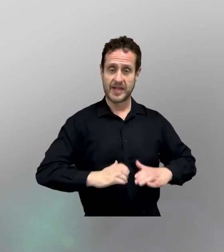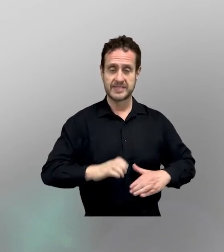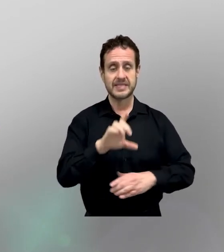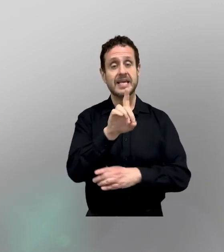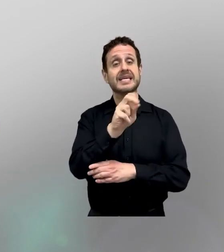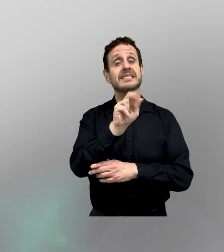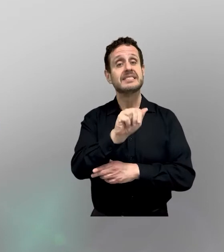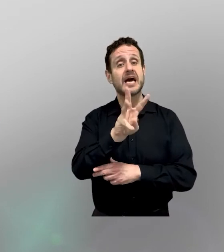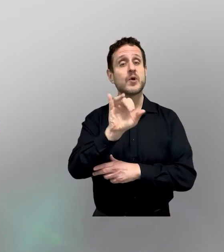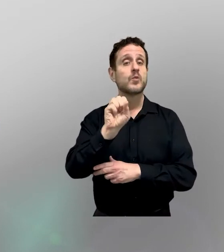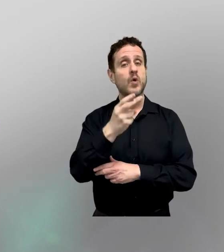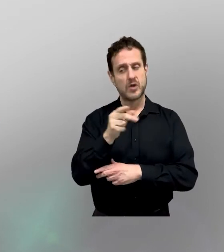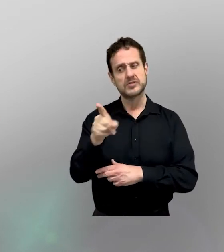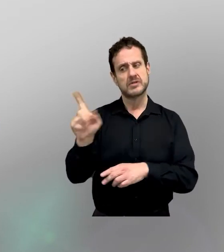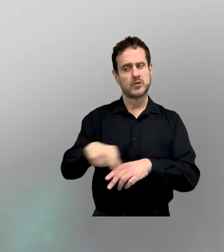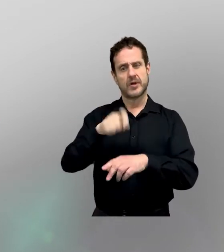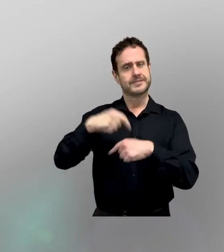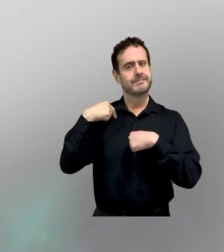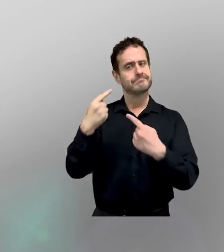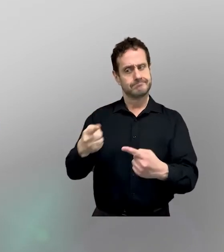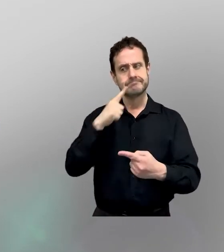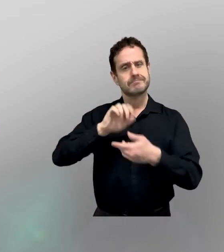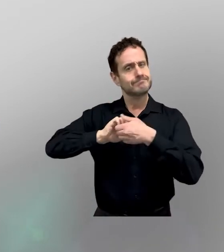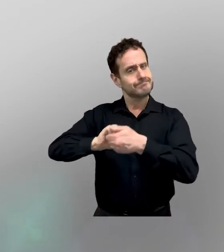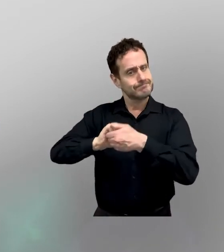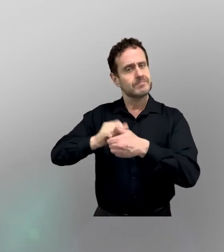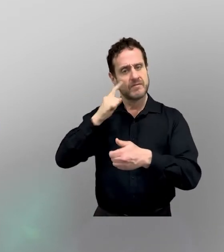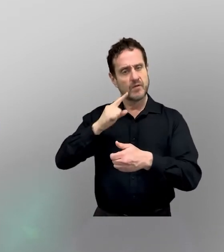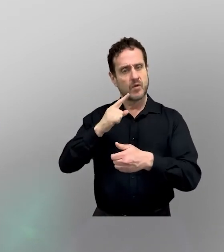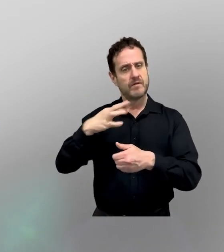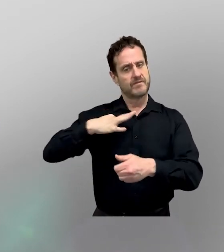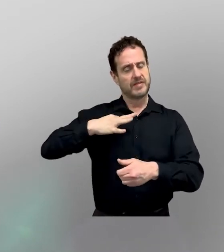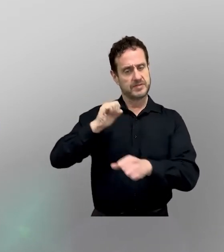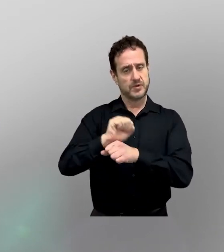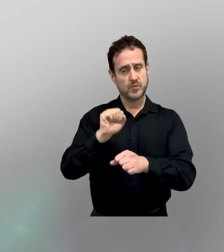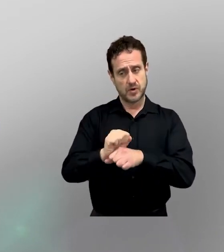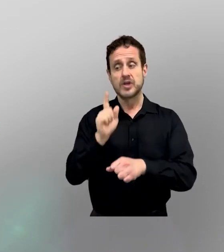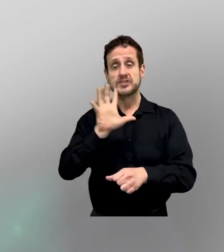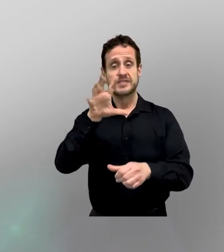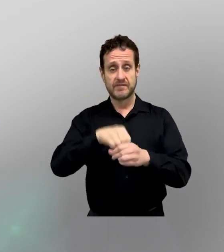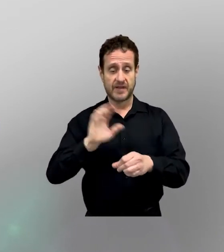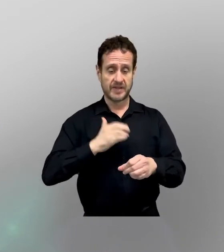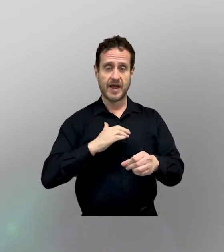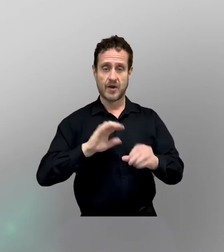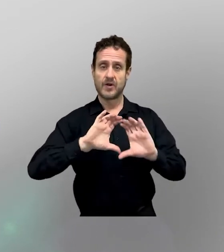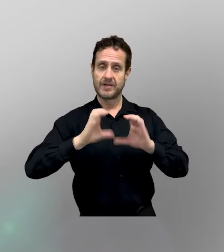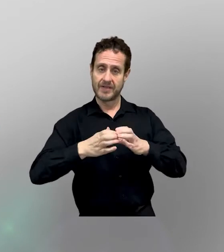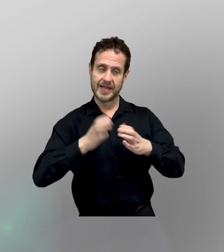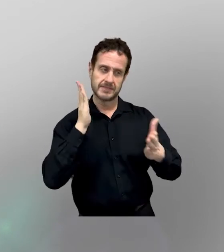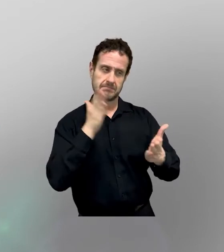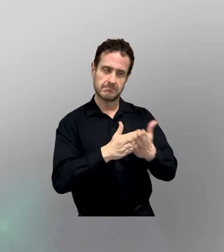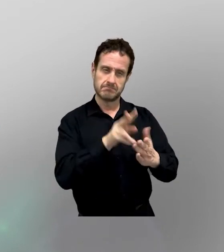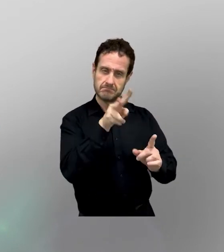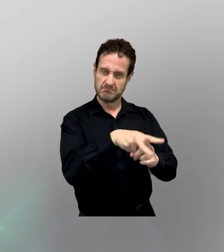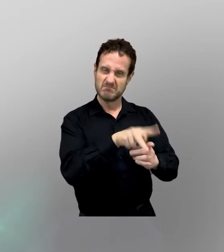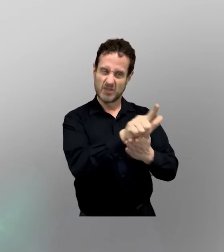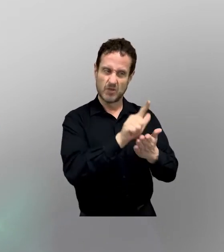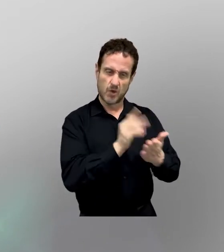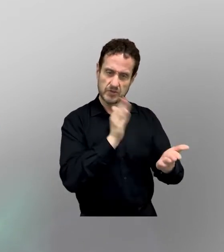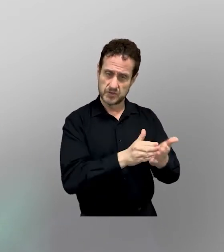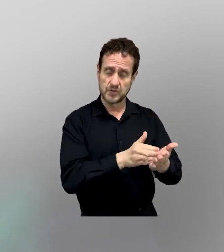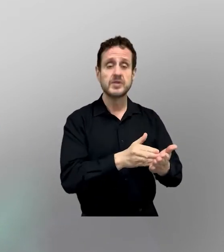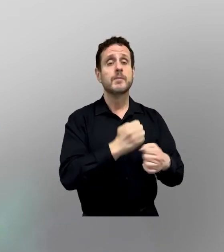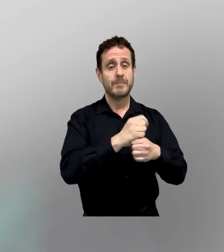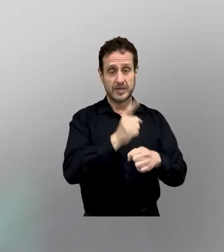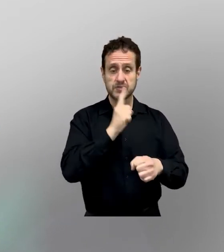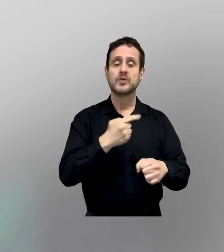Donna Welch is a longtime pro bono partner and currently co-counsel on our class action, seeking to ensure competent